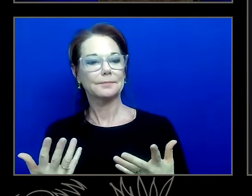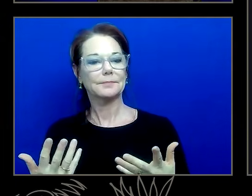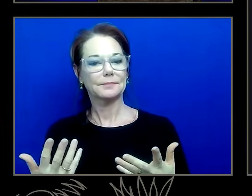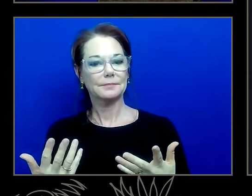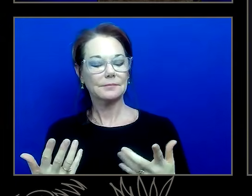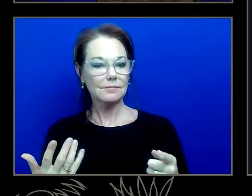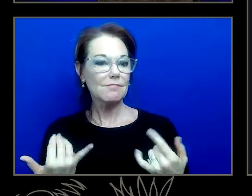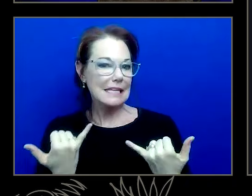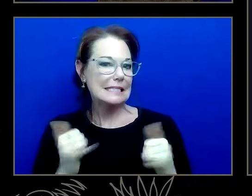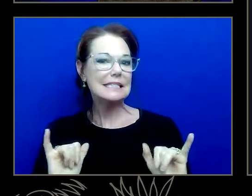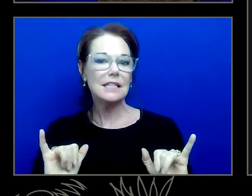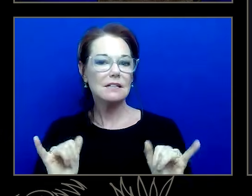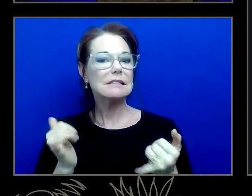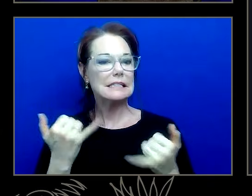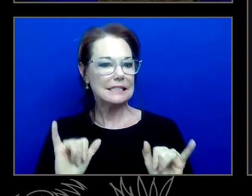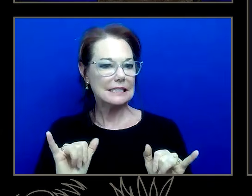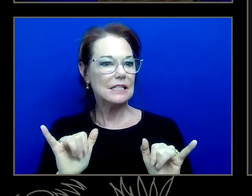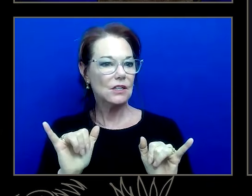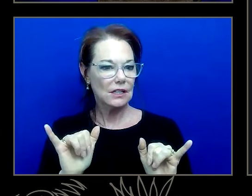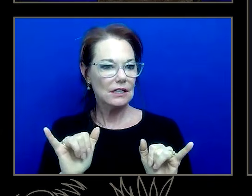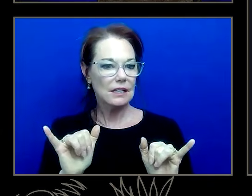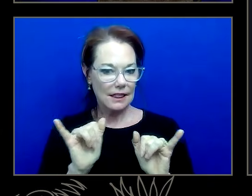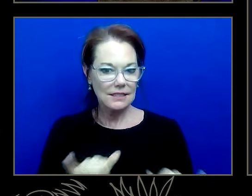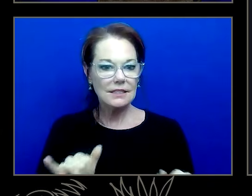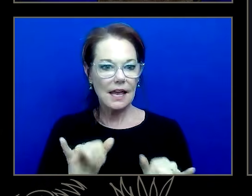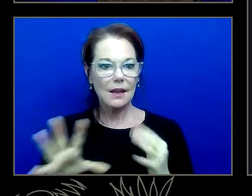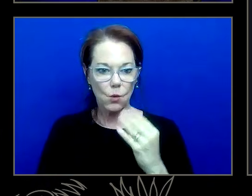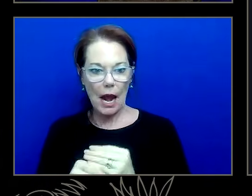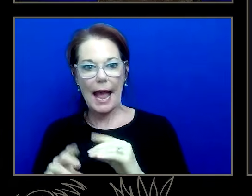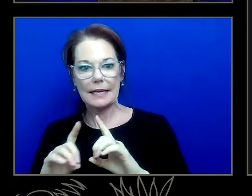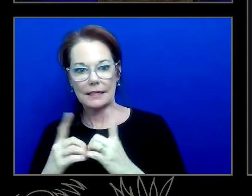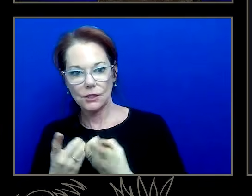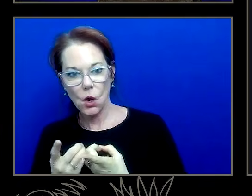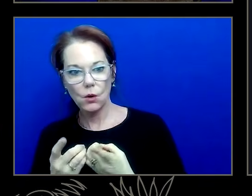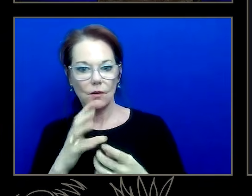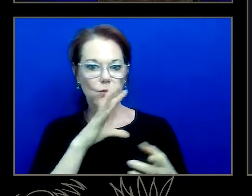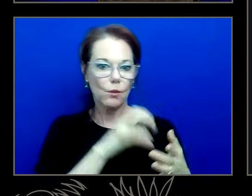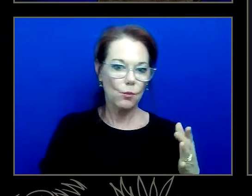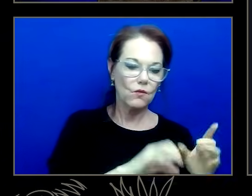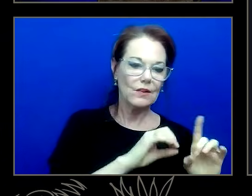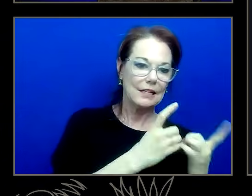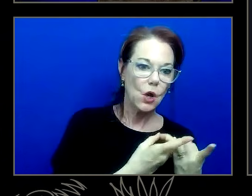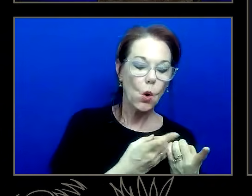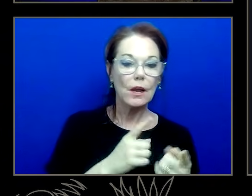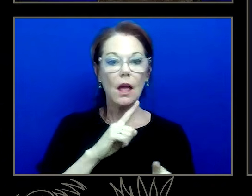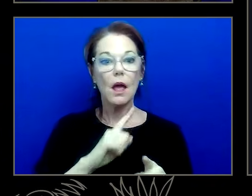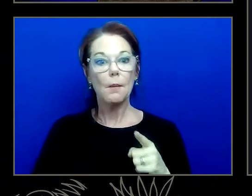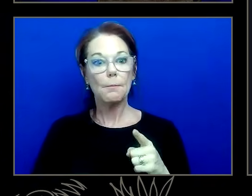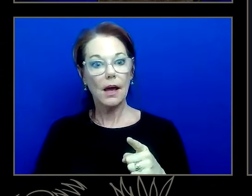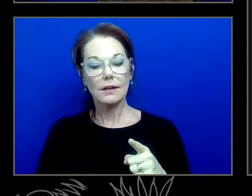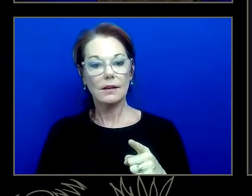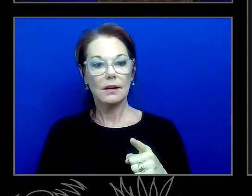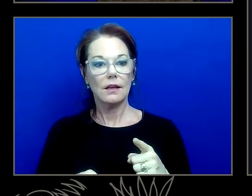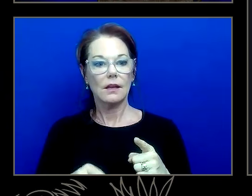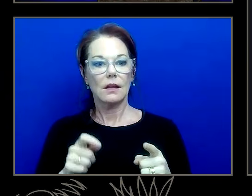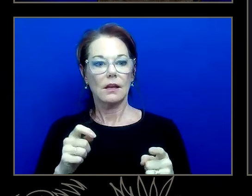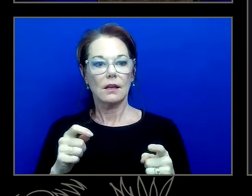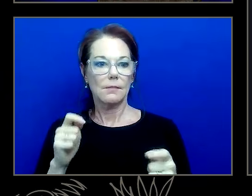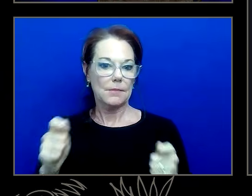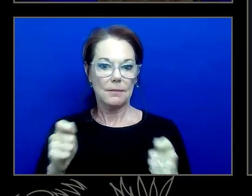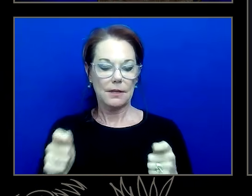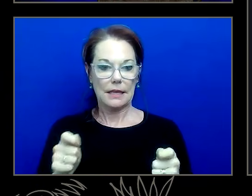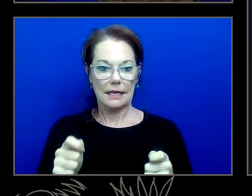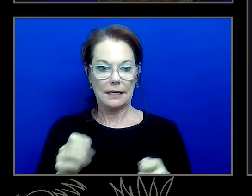it's still the same over here. We're adding a donut, removing a donut, except we're dispatching events instead of manipulating state